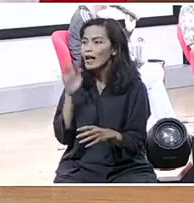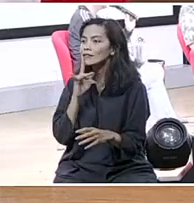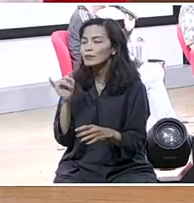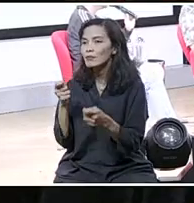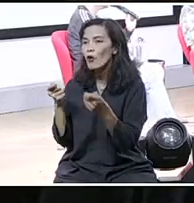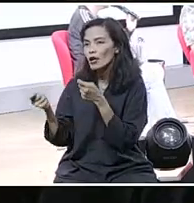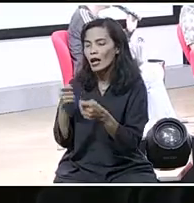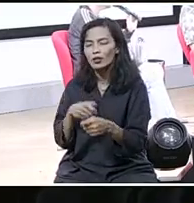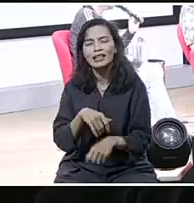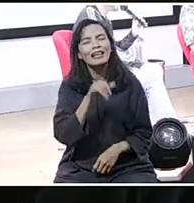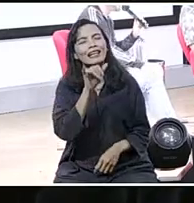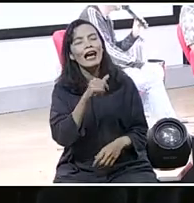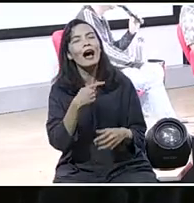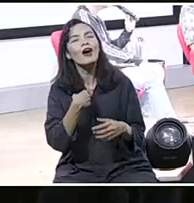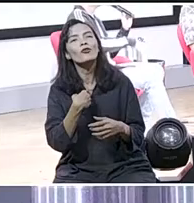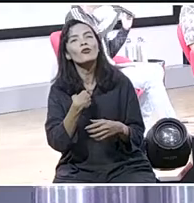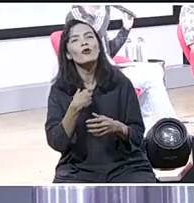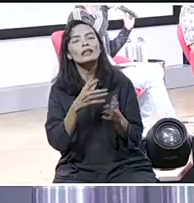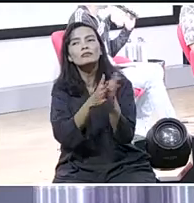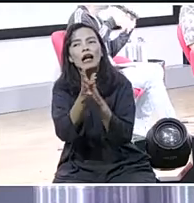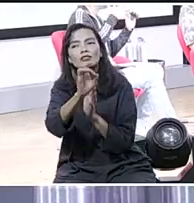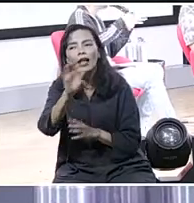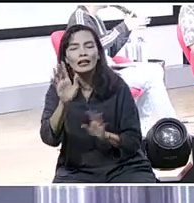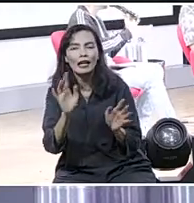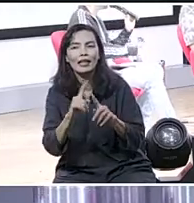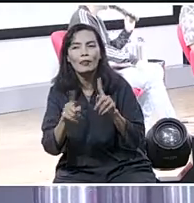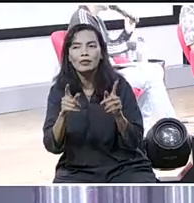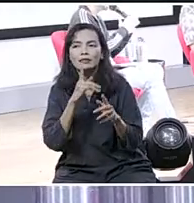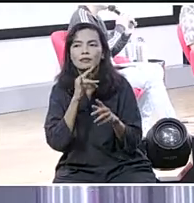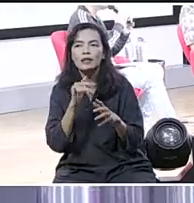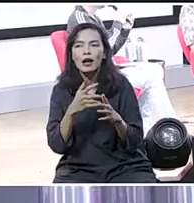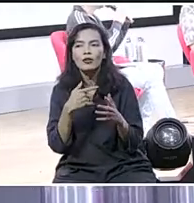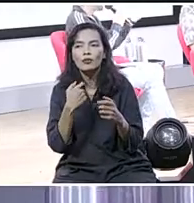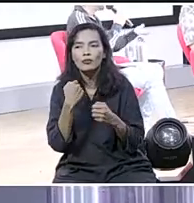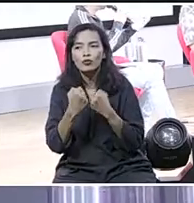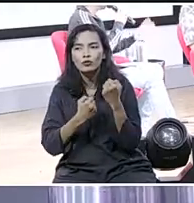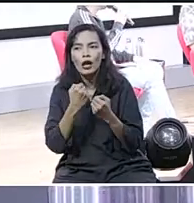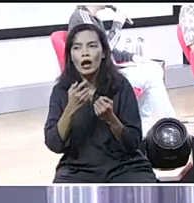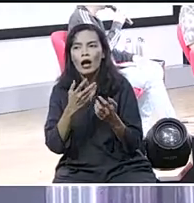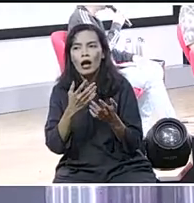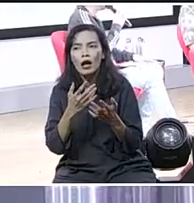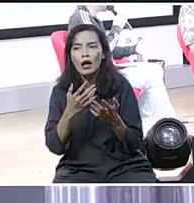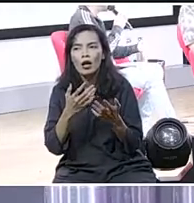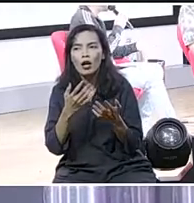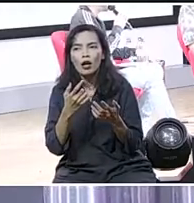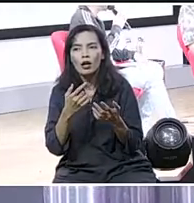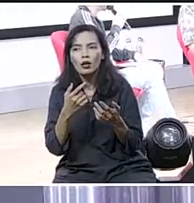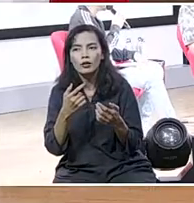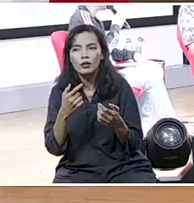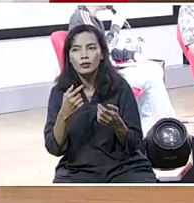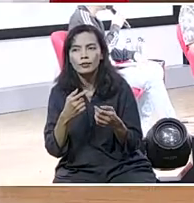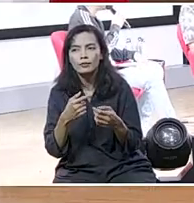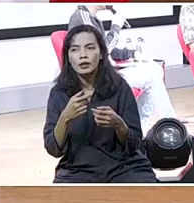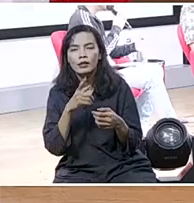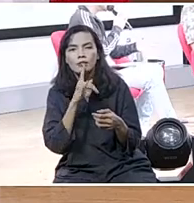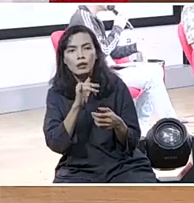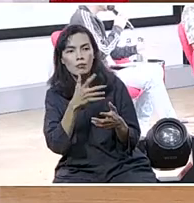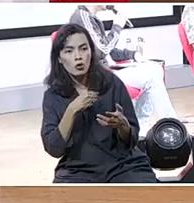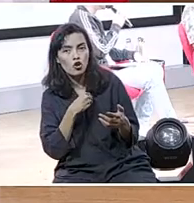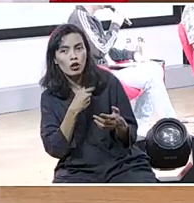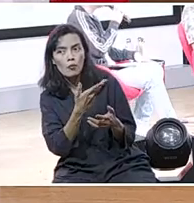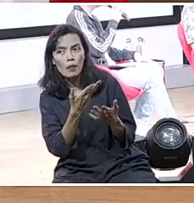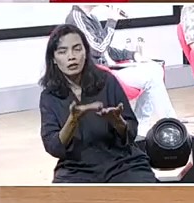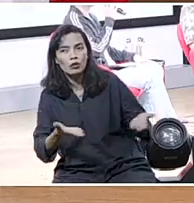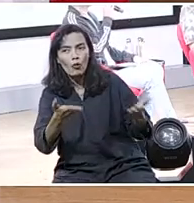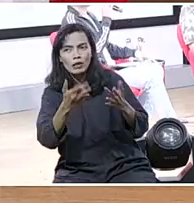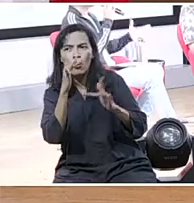not an inspiration just yet. Well, maybe next week. I will stop doing that next week. But Stephen, what about you? What do you think about this digital age